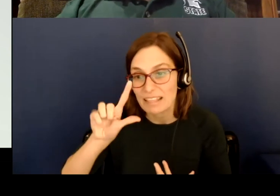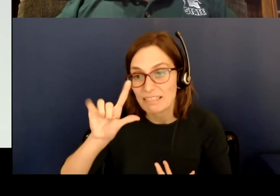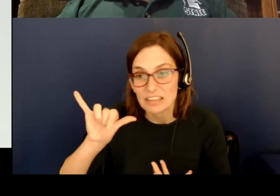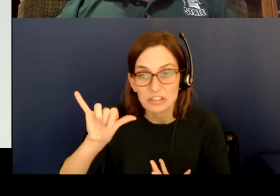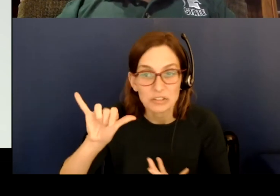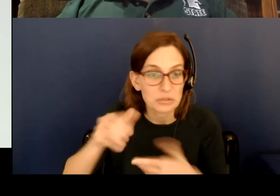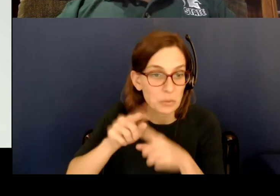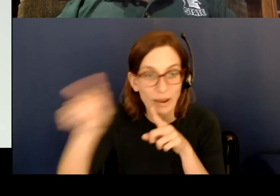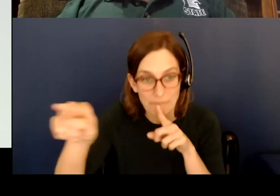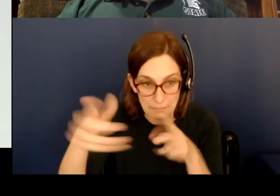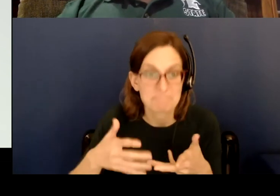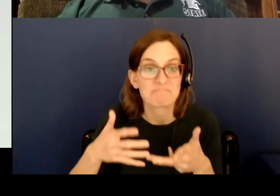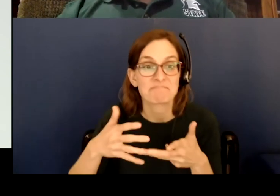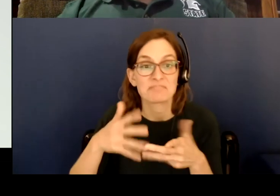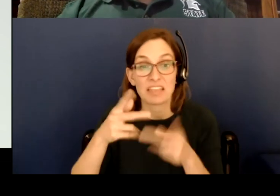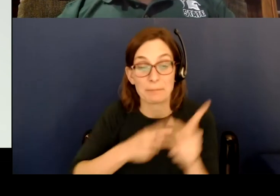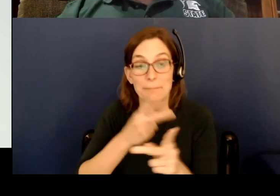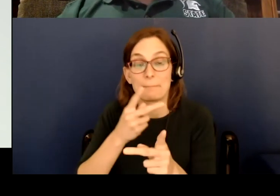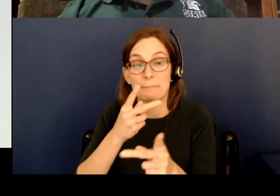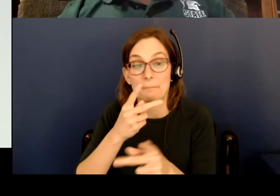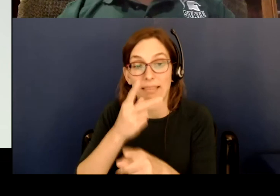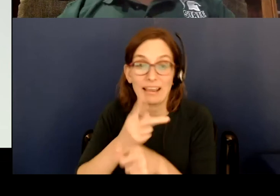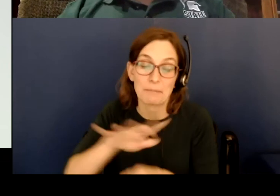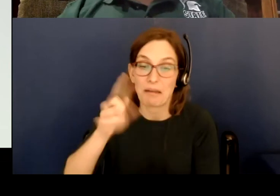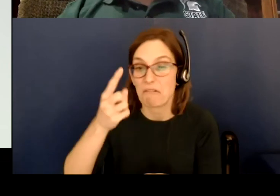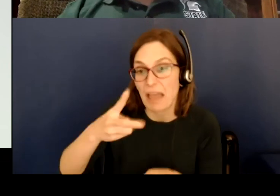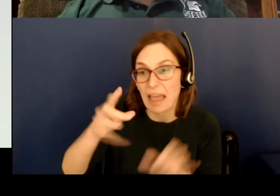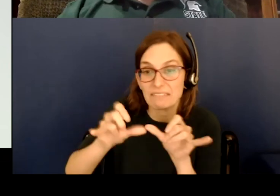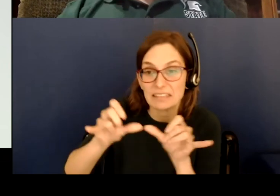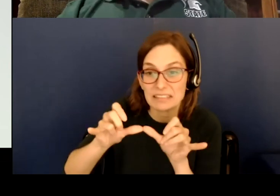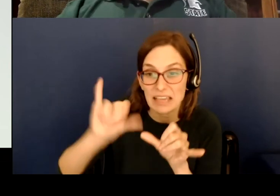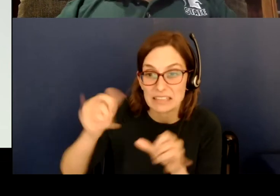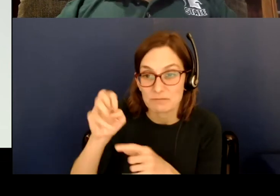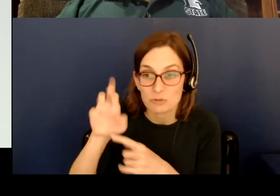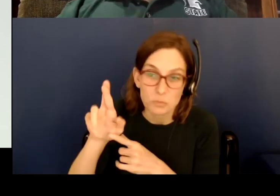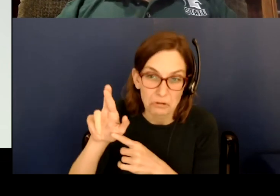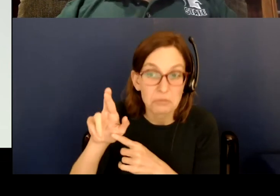The planet is about half the mass of Jupiter, so it's fairly large,